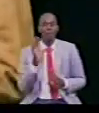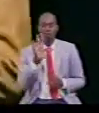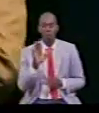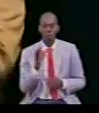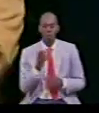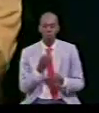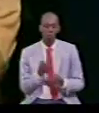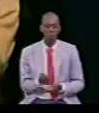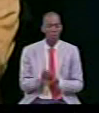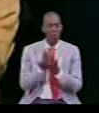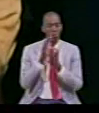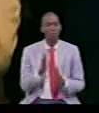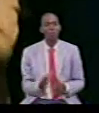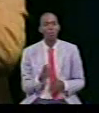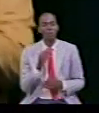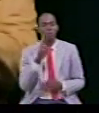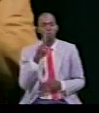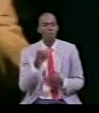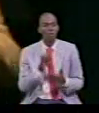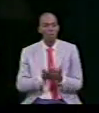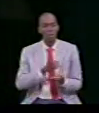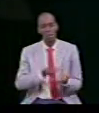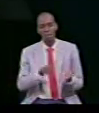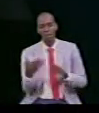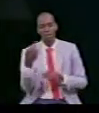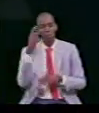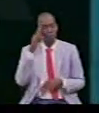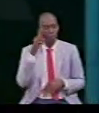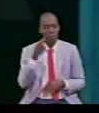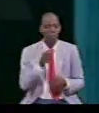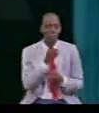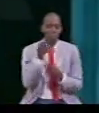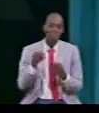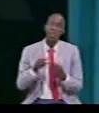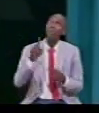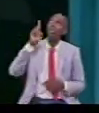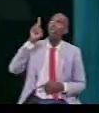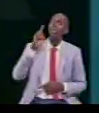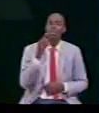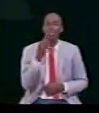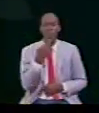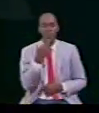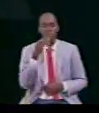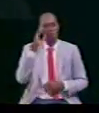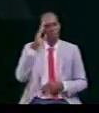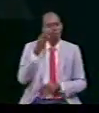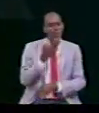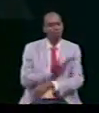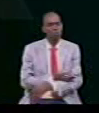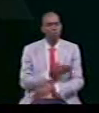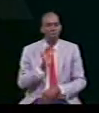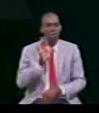substitute, the one that died for you. When he says, son, thy sins be forgiven